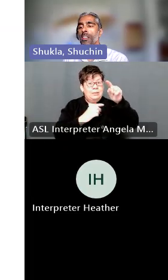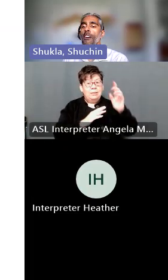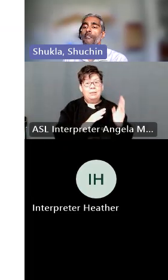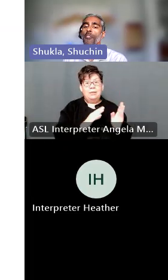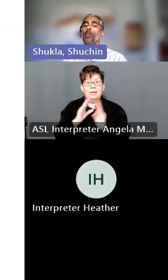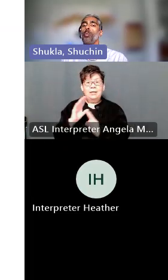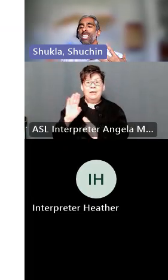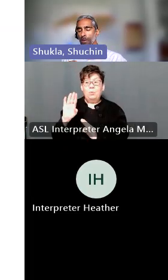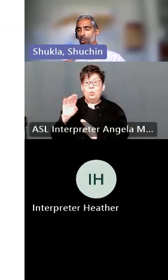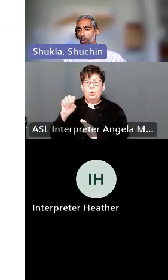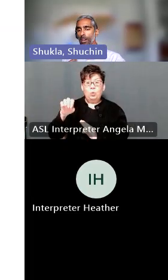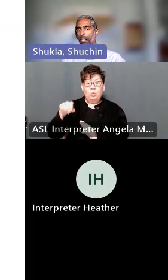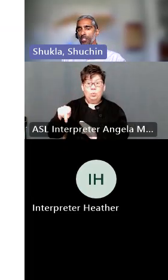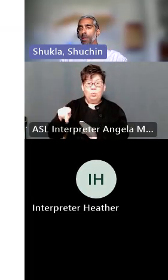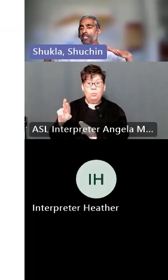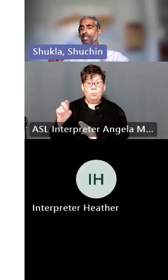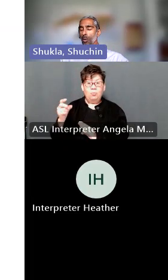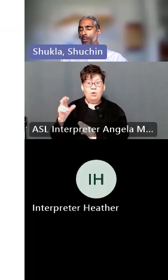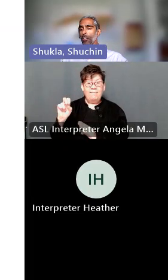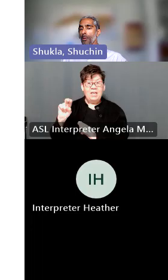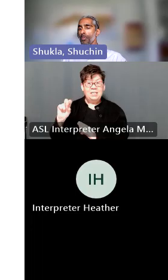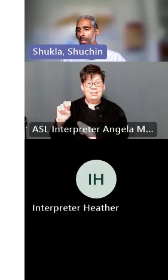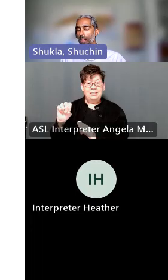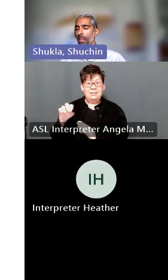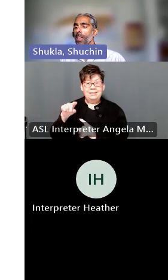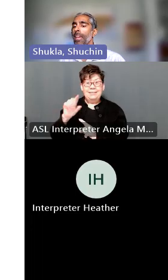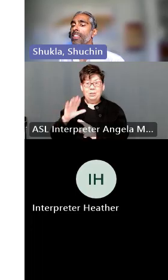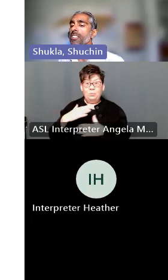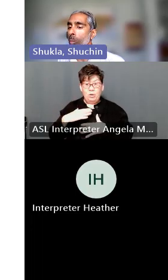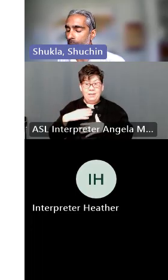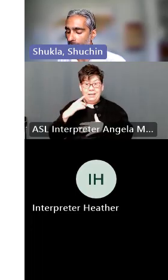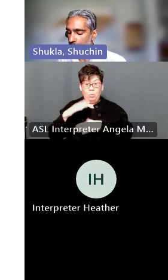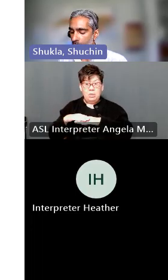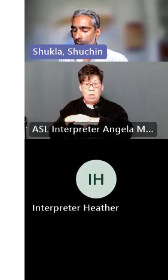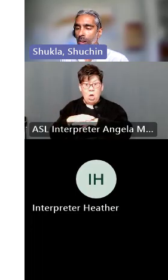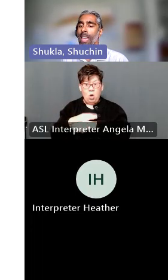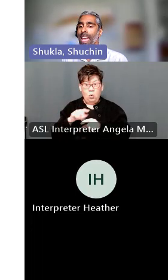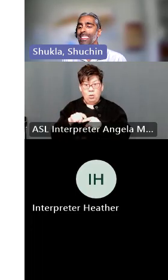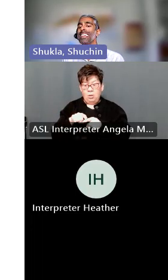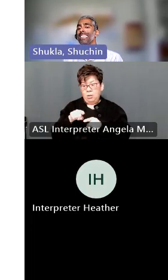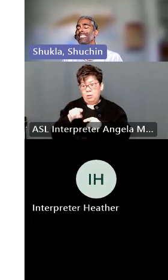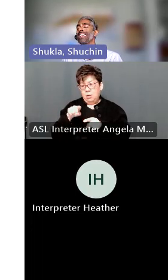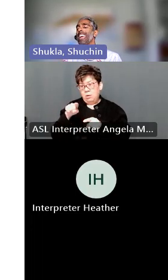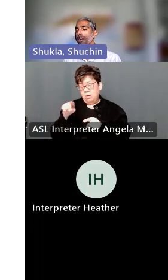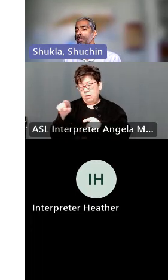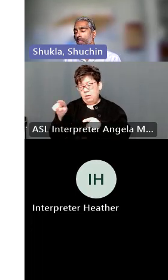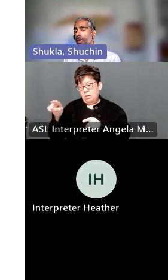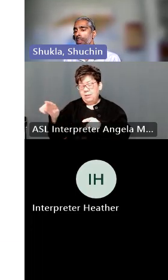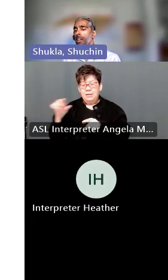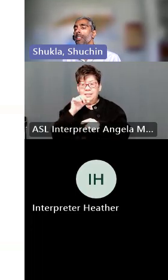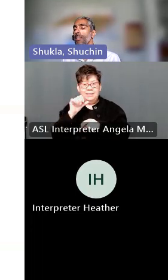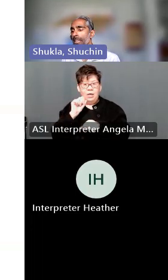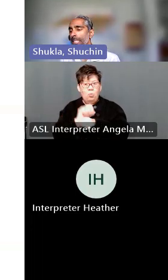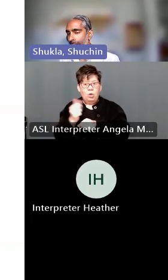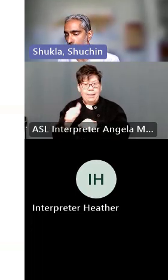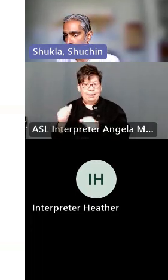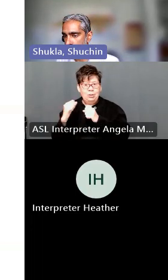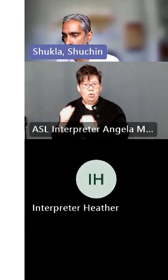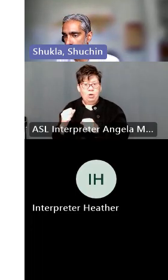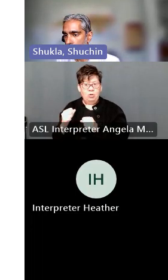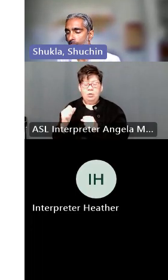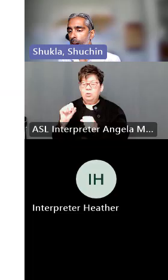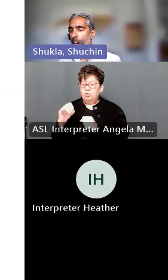up on the dose, for that respiratory depression, meaning slowing your breathing, it doesn't work any stronger. And thus it is inherently